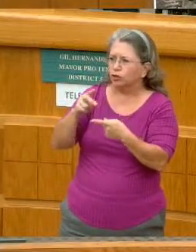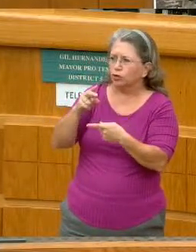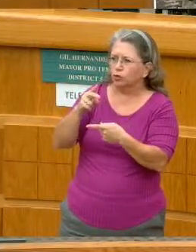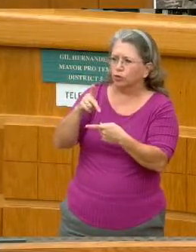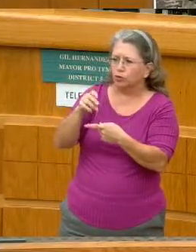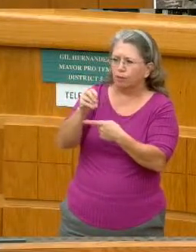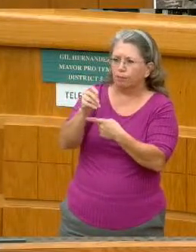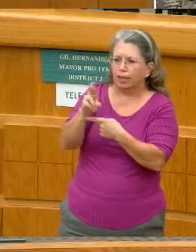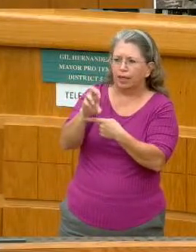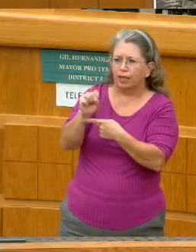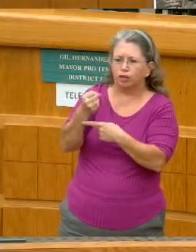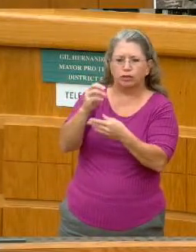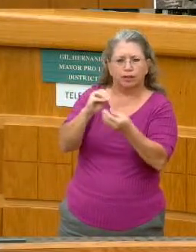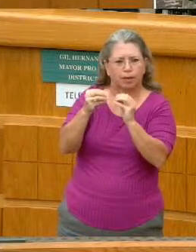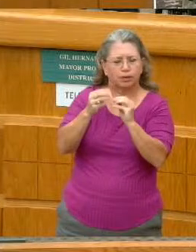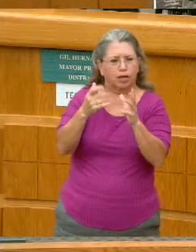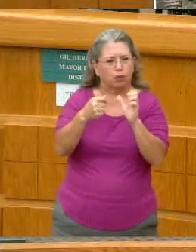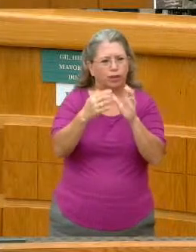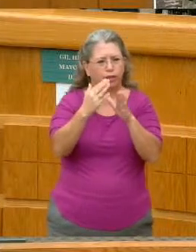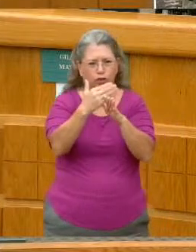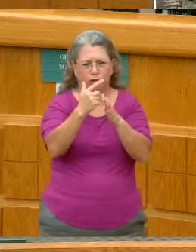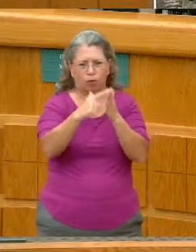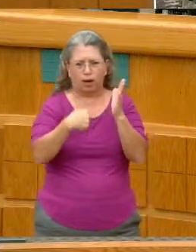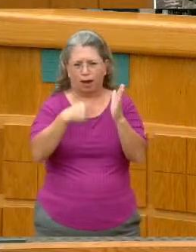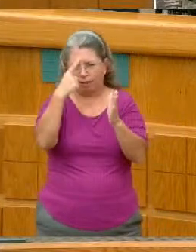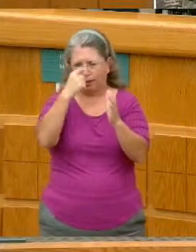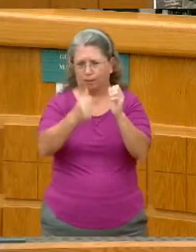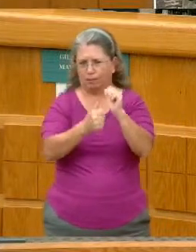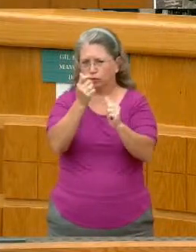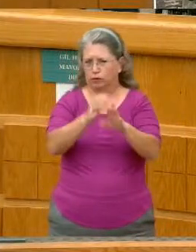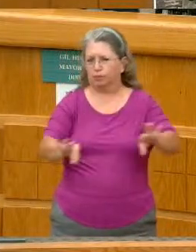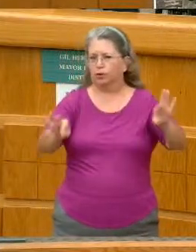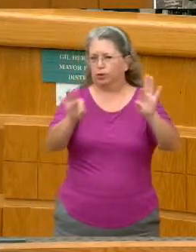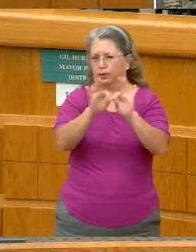with you what I think is impactful.